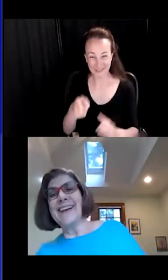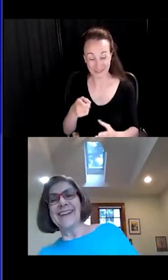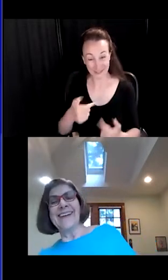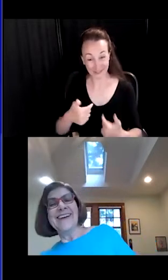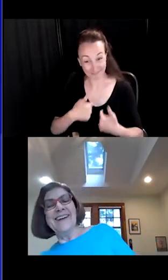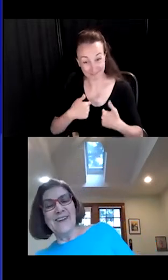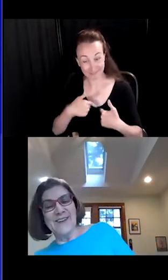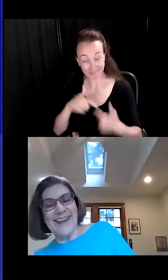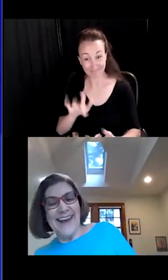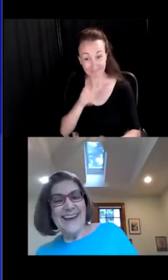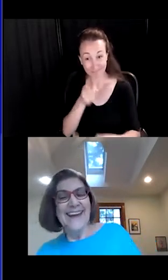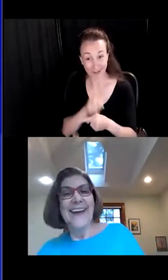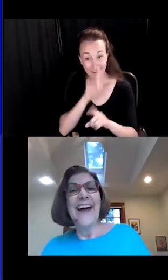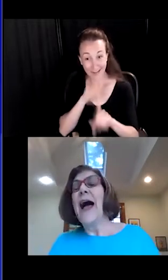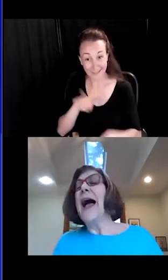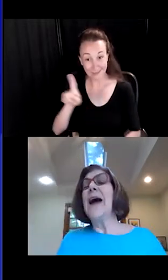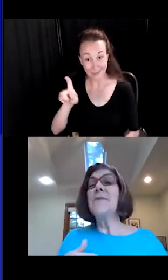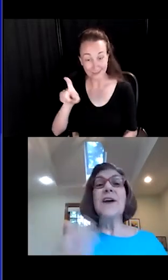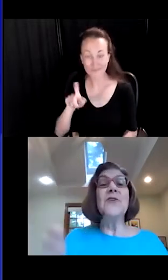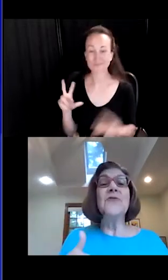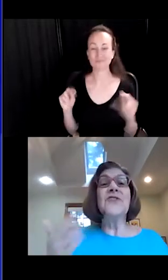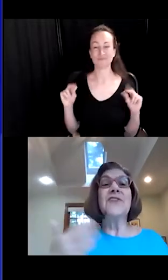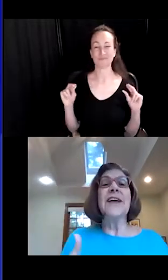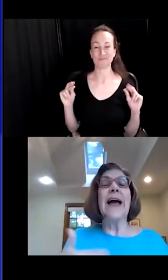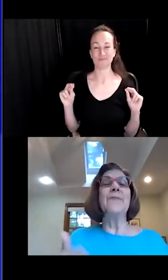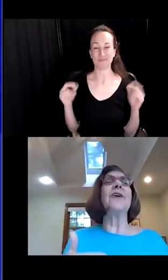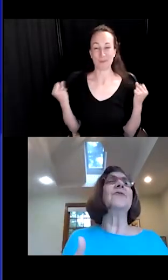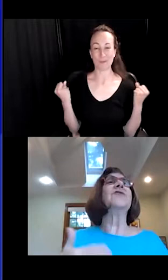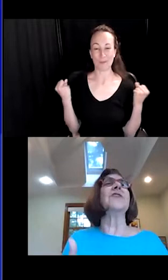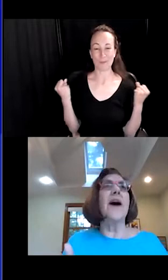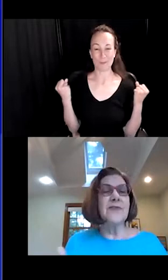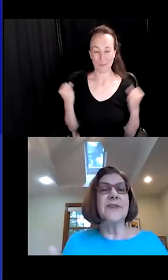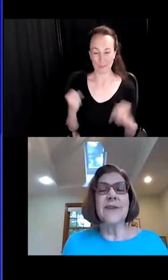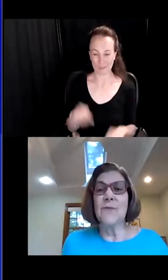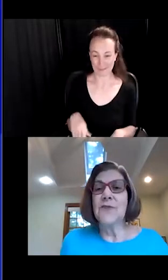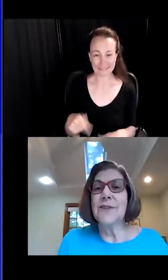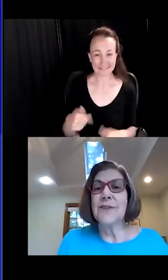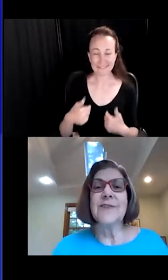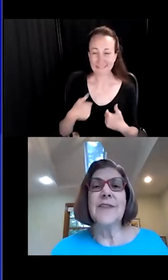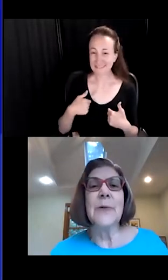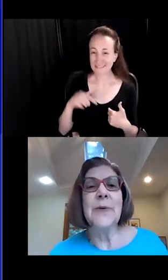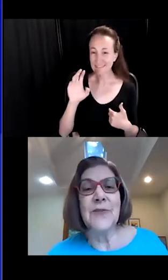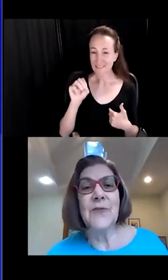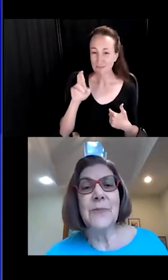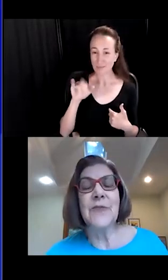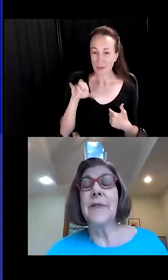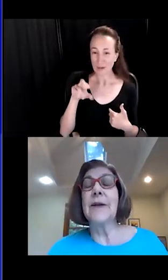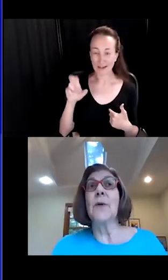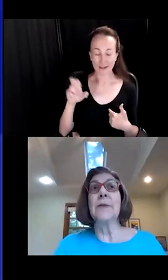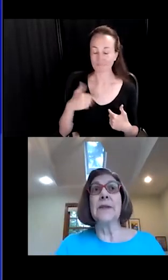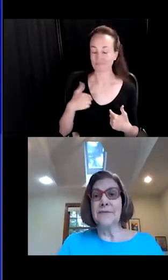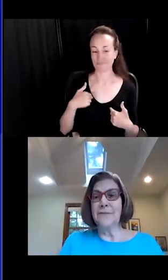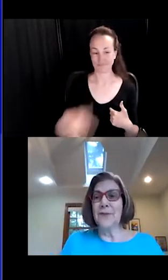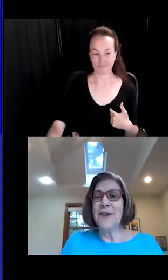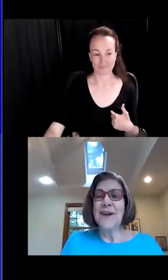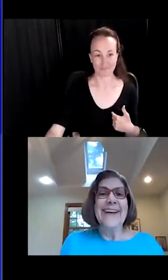All right, Okay. it looks like I'm not used to not seeing the results as they appear. So I'm sorry, that's why I'm a